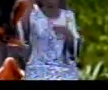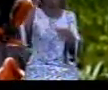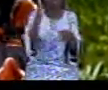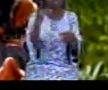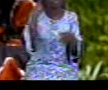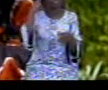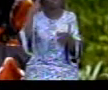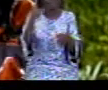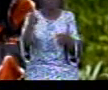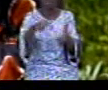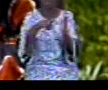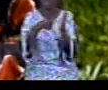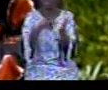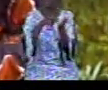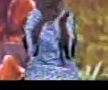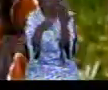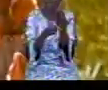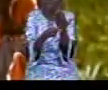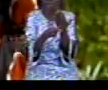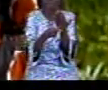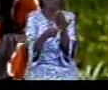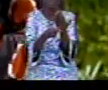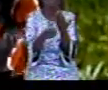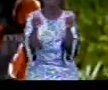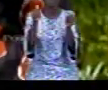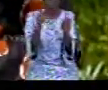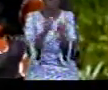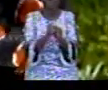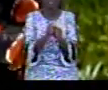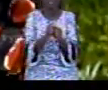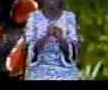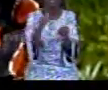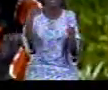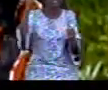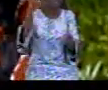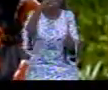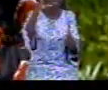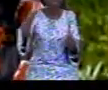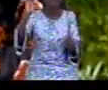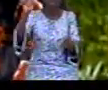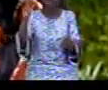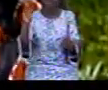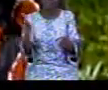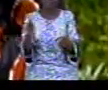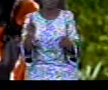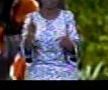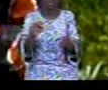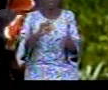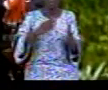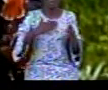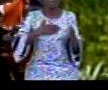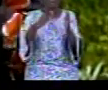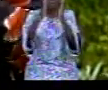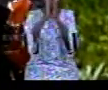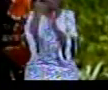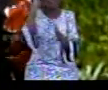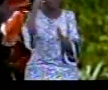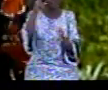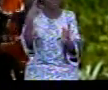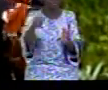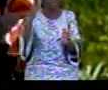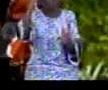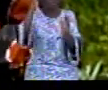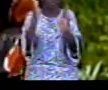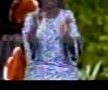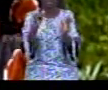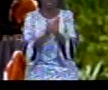this global crusade with Kumuyi. My prayer for Pastor Dewey Kumuyi is that he will keep